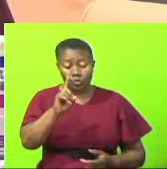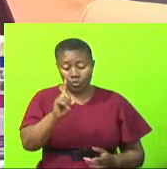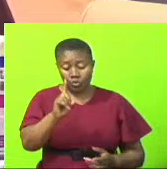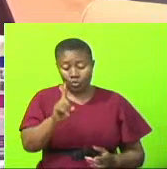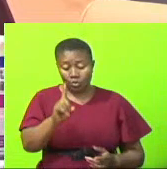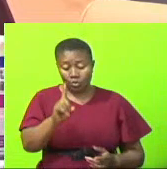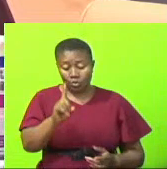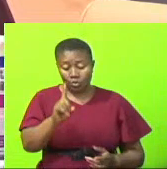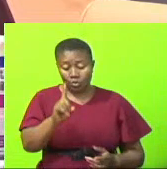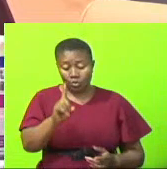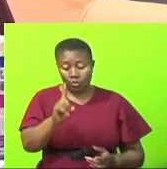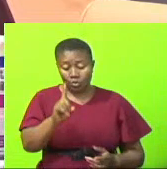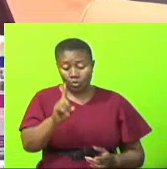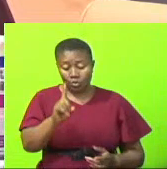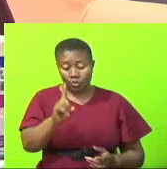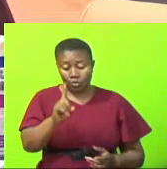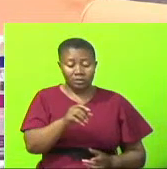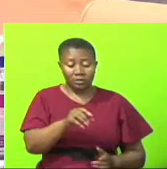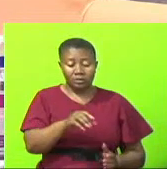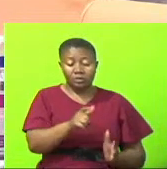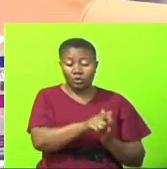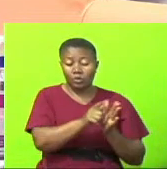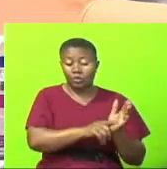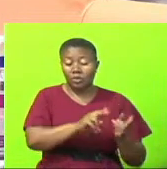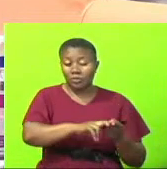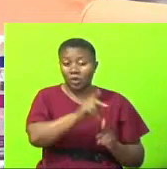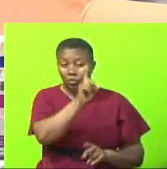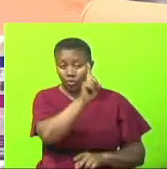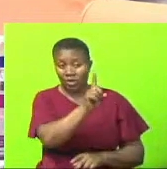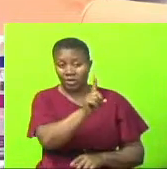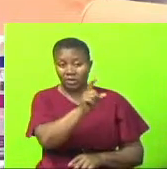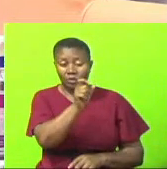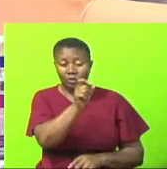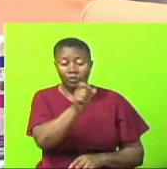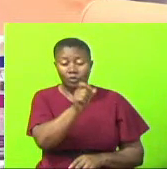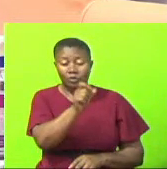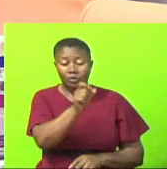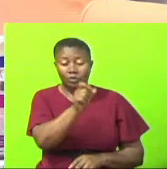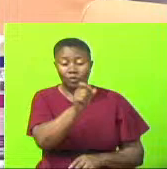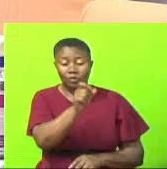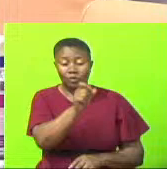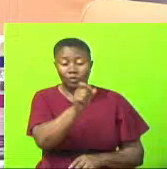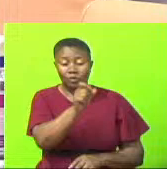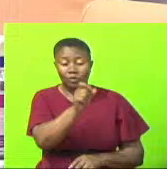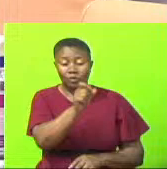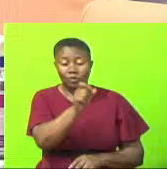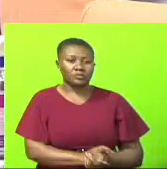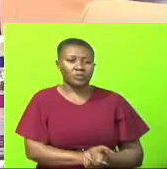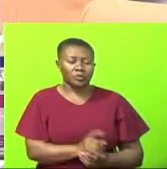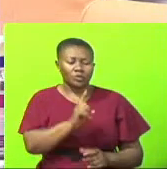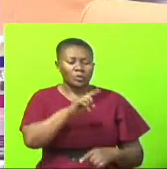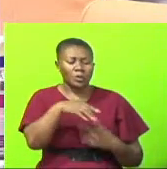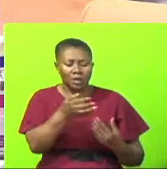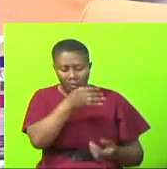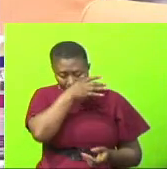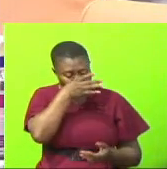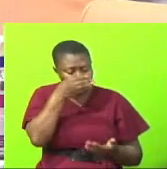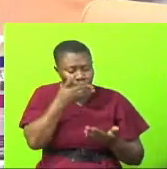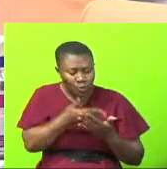Chapter 1, Article 1 of the Constitution, it is referring to the sovereignty of the people of this